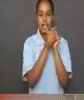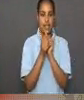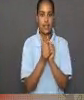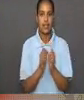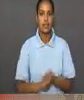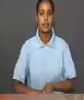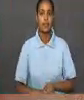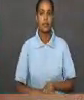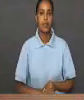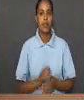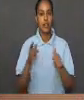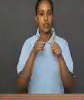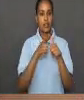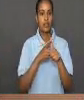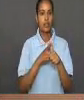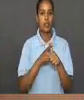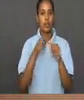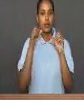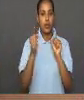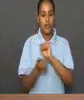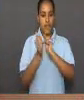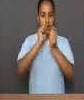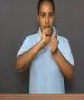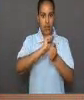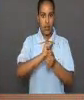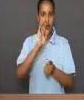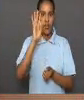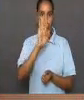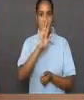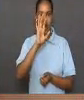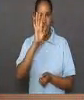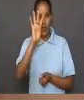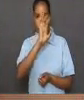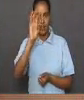steps together. First, we convert